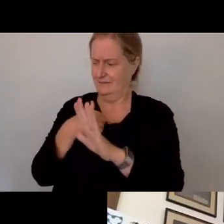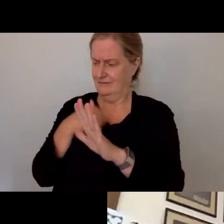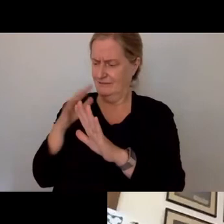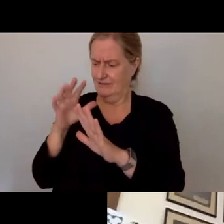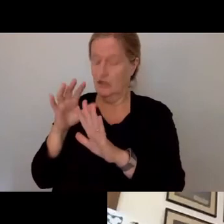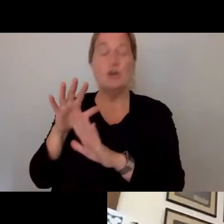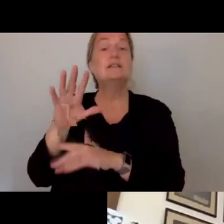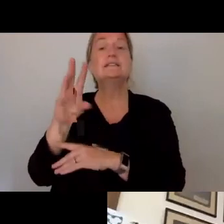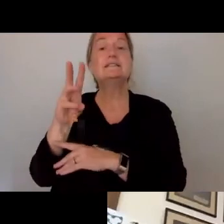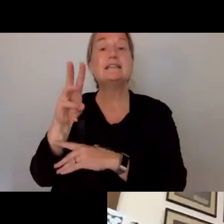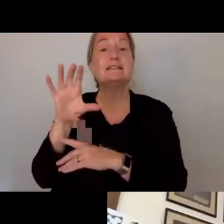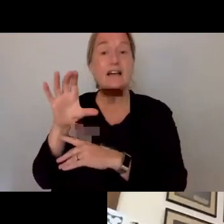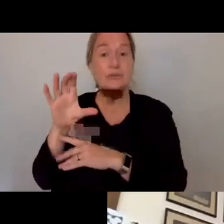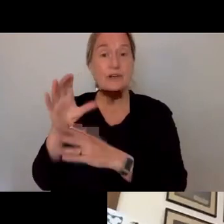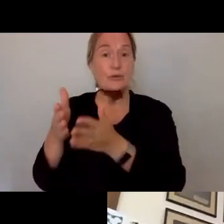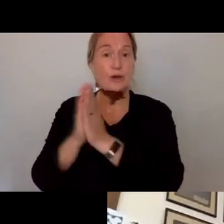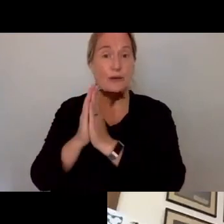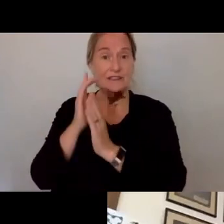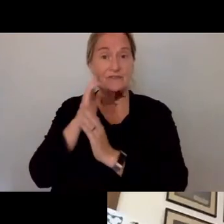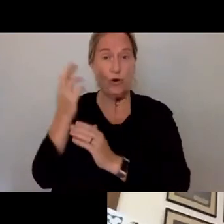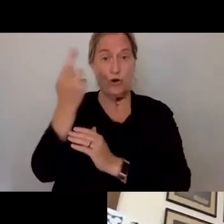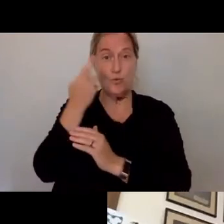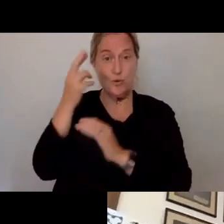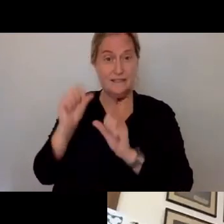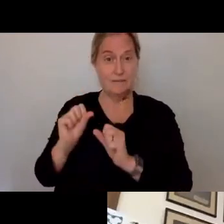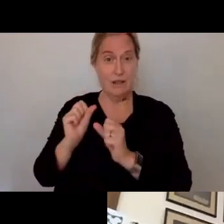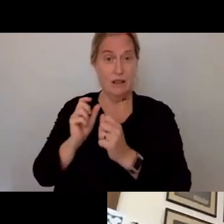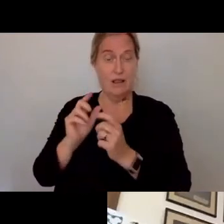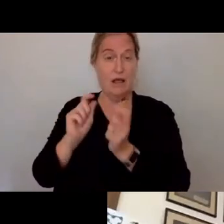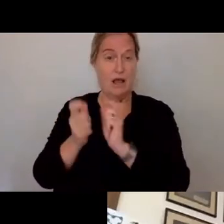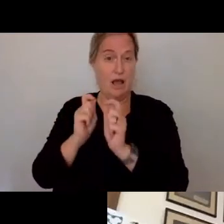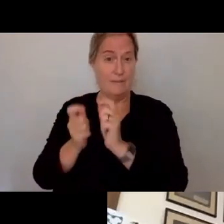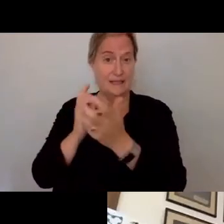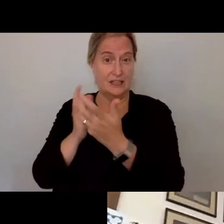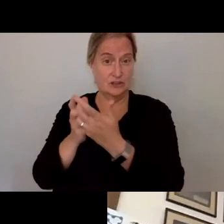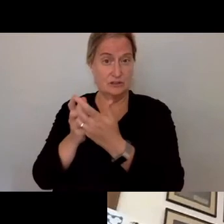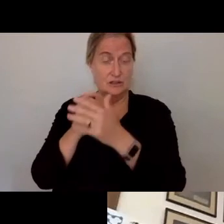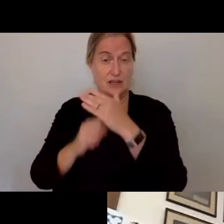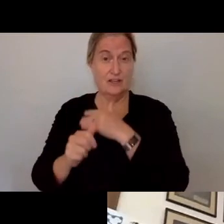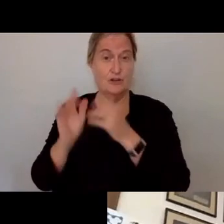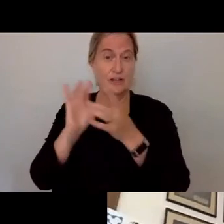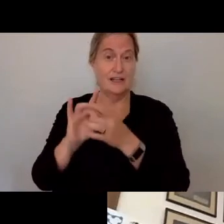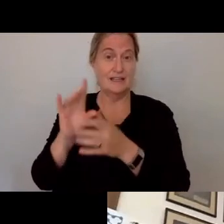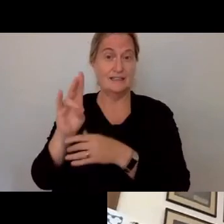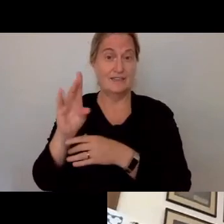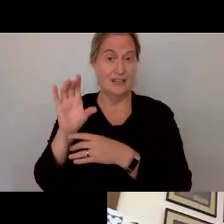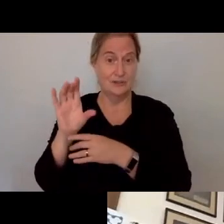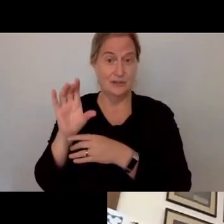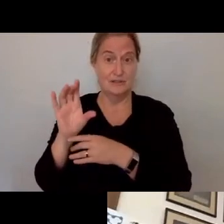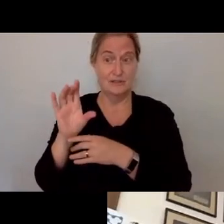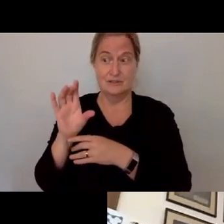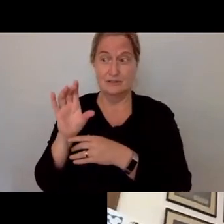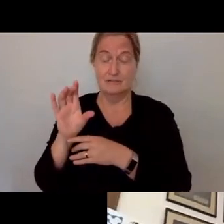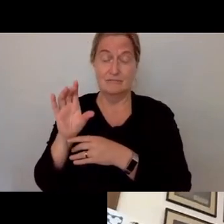600 requests for reasonable accommodations under Connect 700, 600, and granted 599 of them, right? Wow.